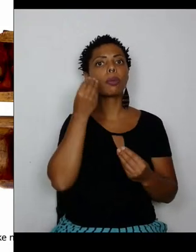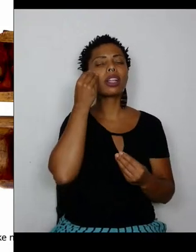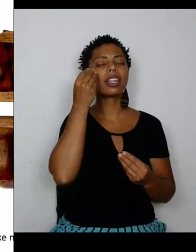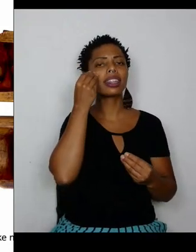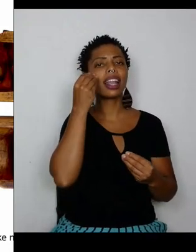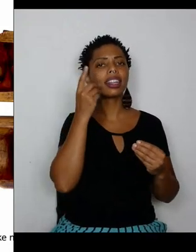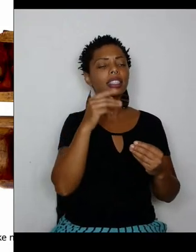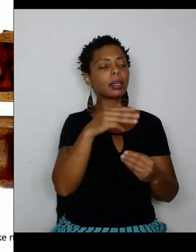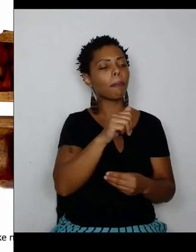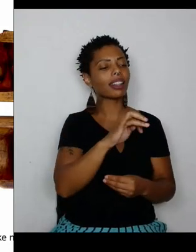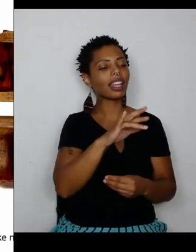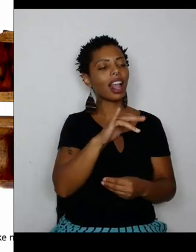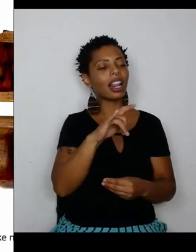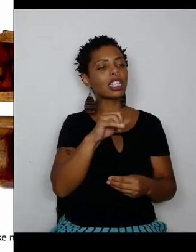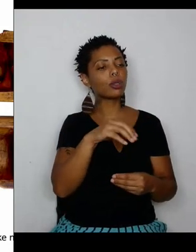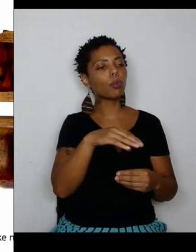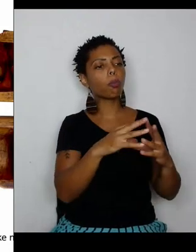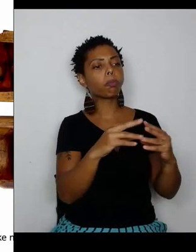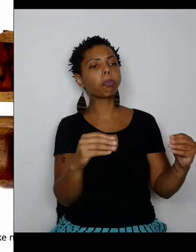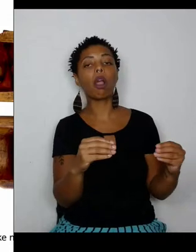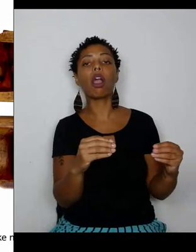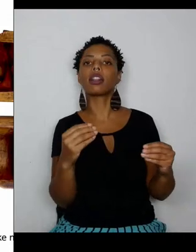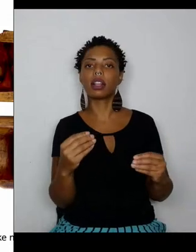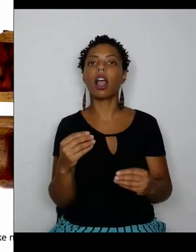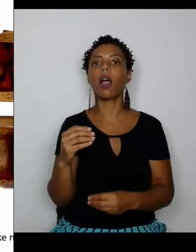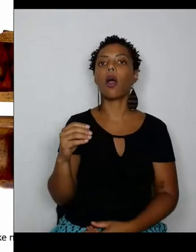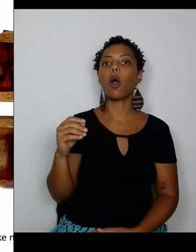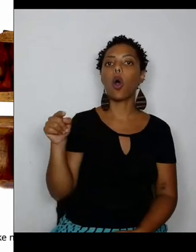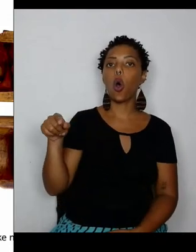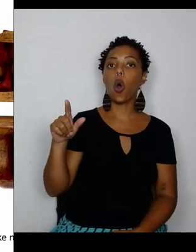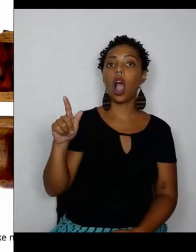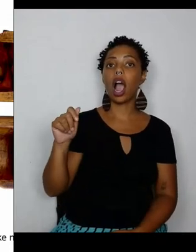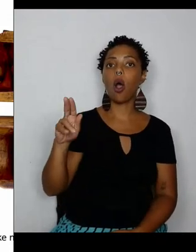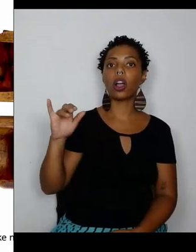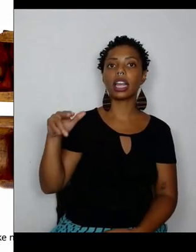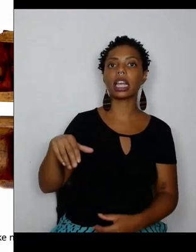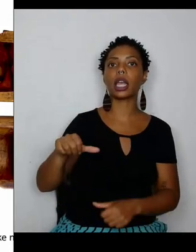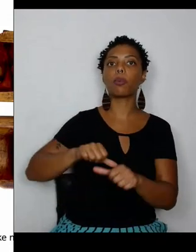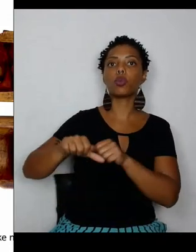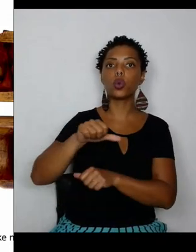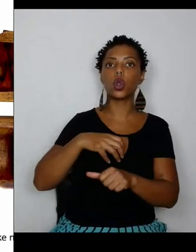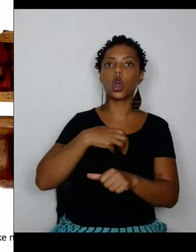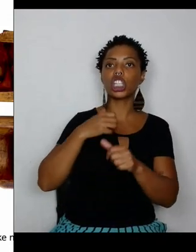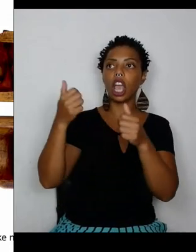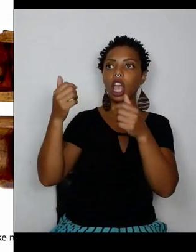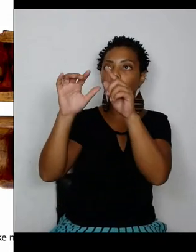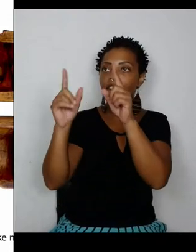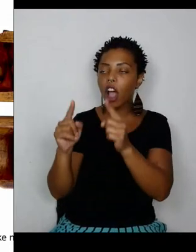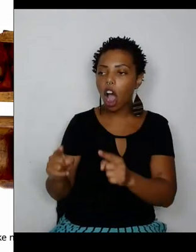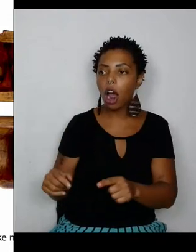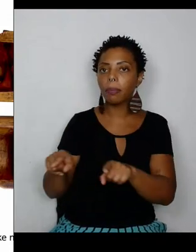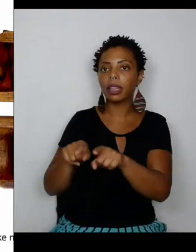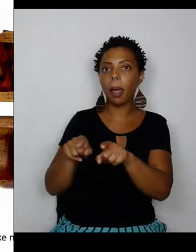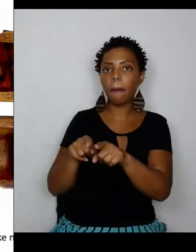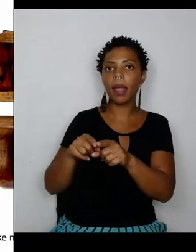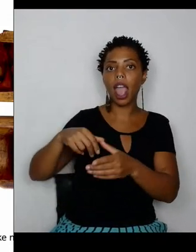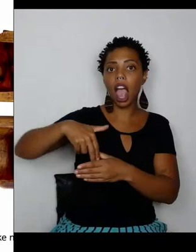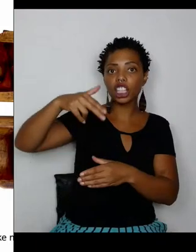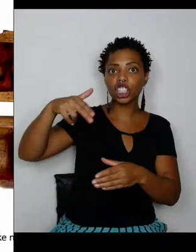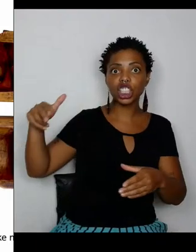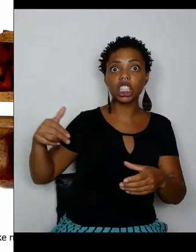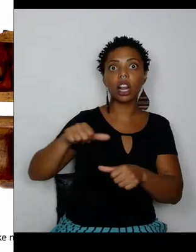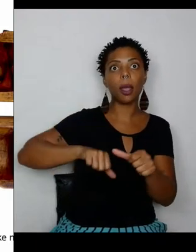shapes sends his paint and draws on the theology of the disembodied holidays icons go against